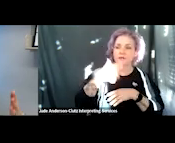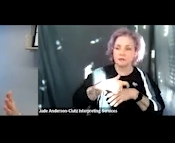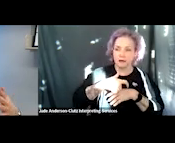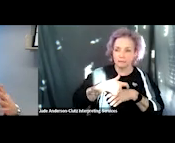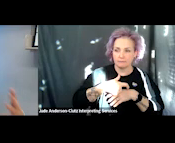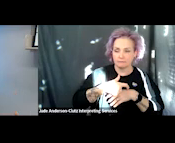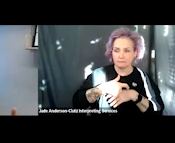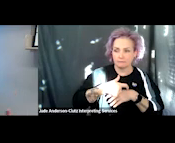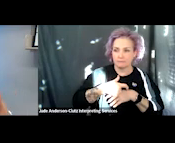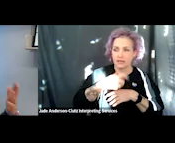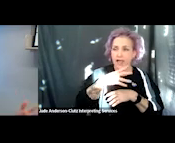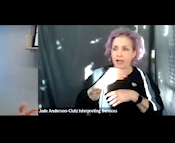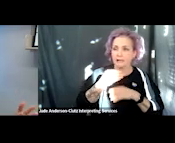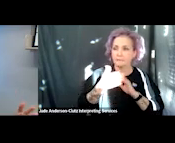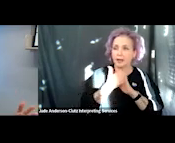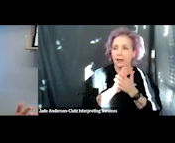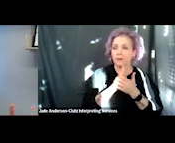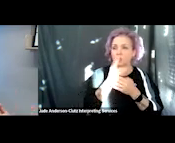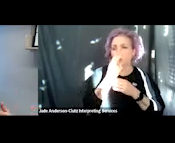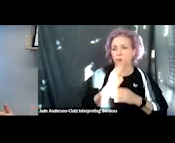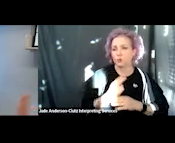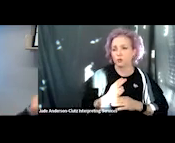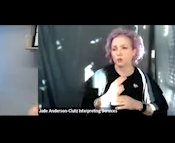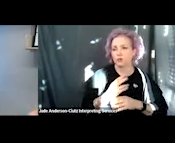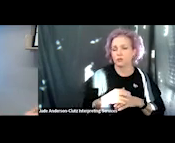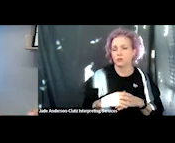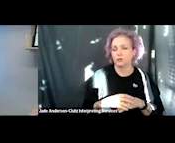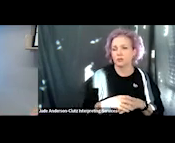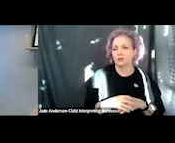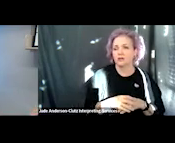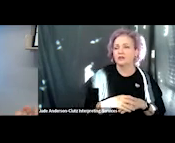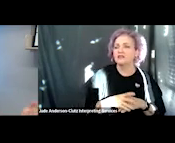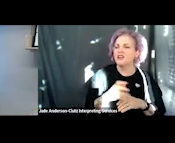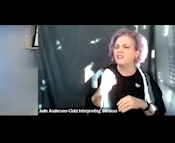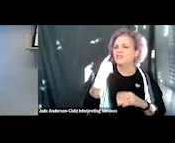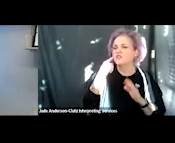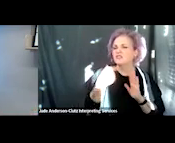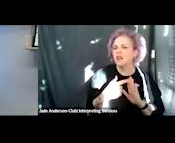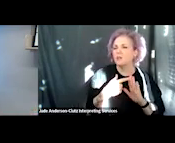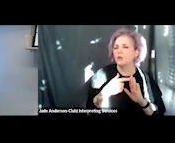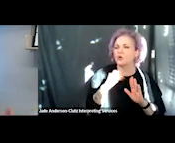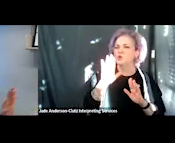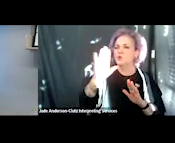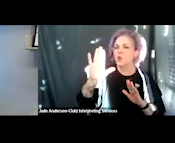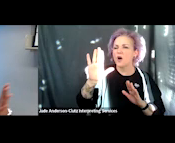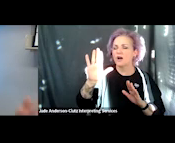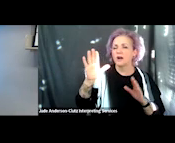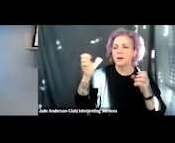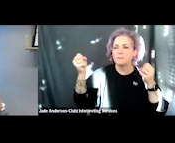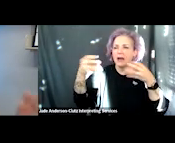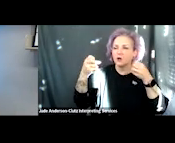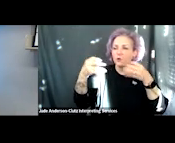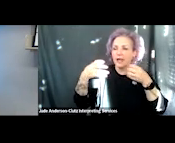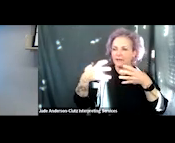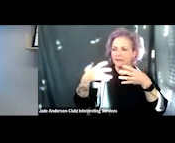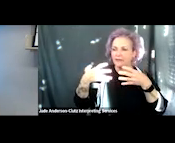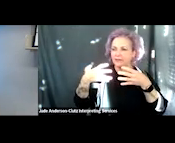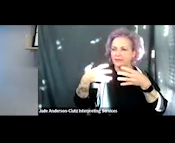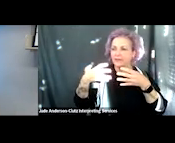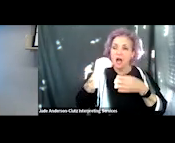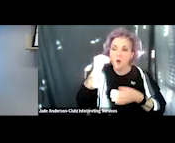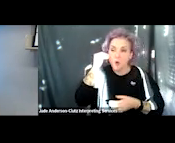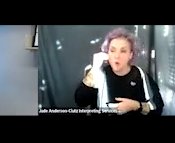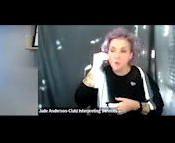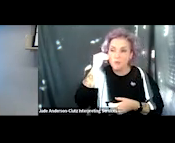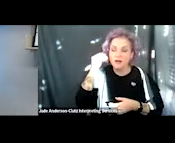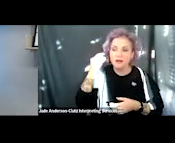we experience a sound only once, right? You've heard the sound of your microwave many different times. So what happens after you hear that sound over